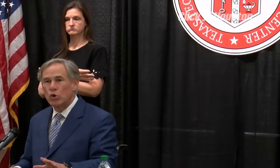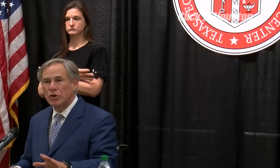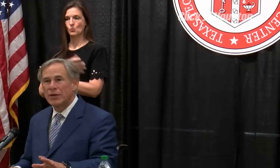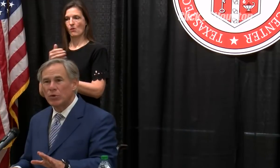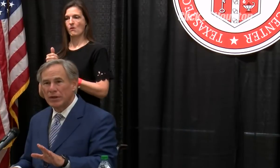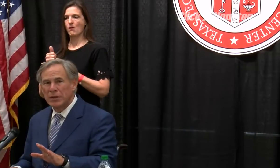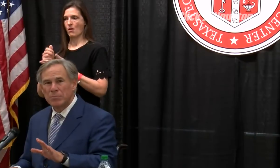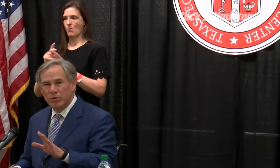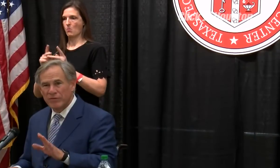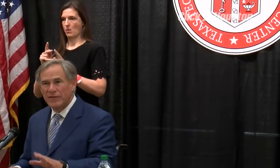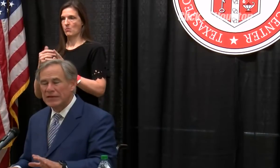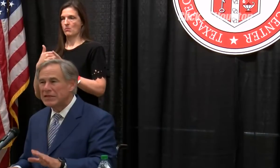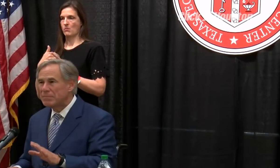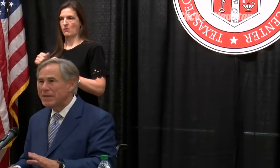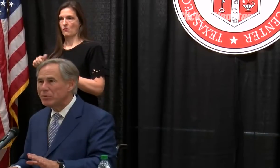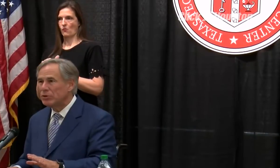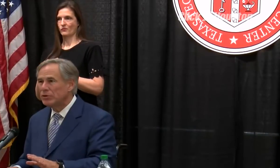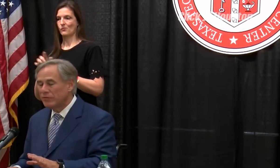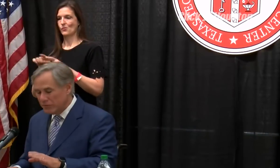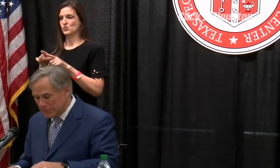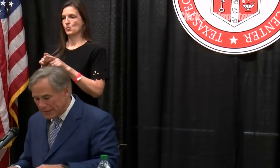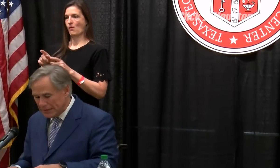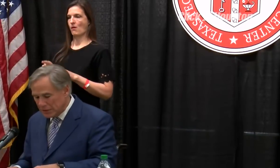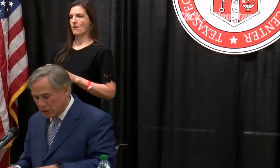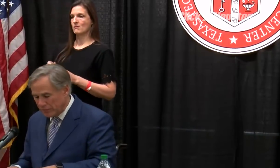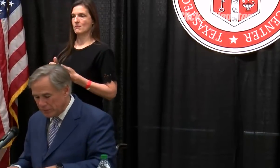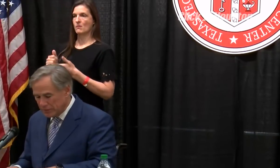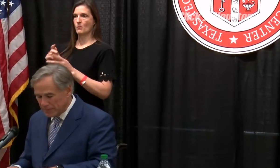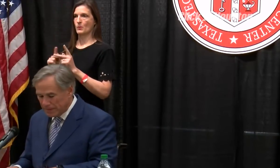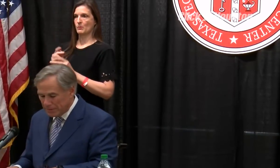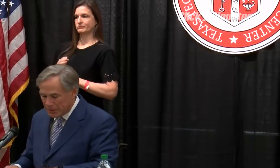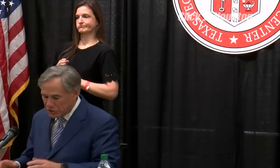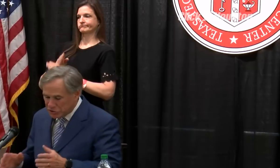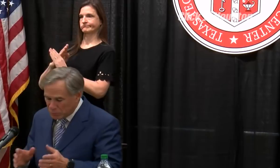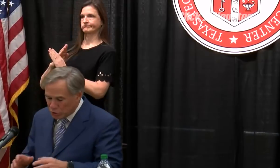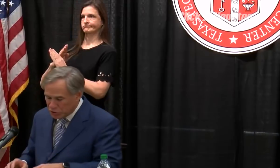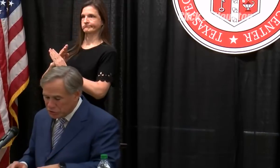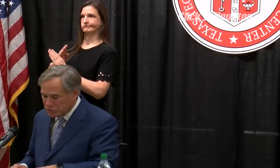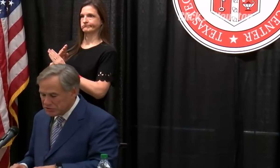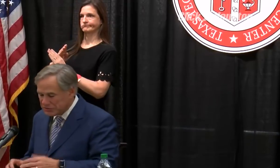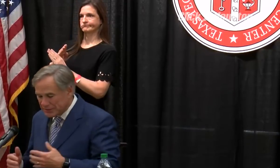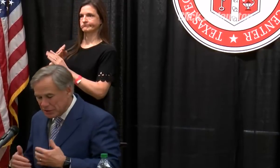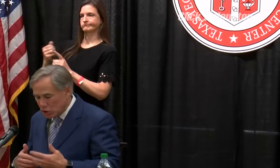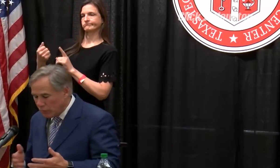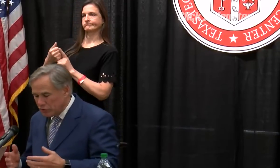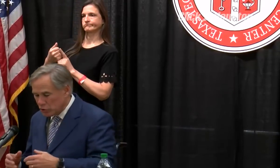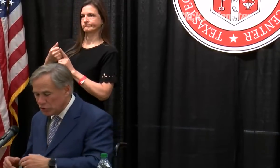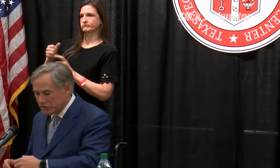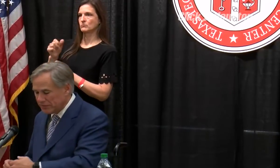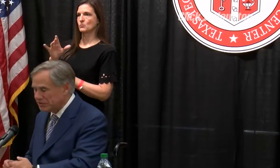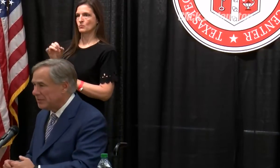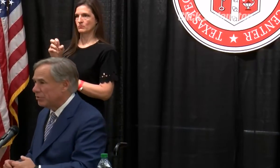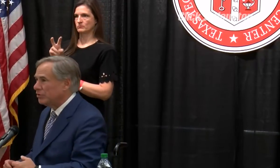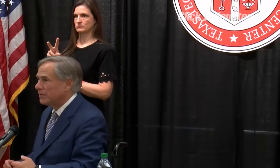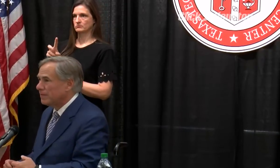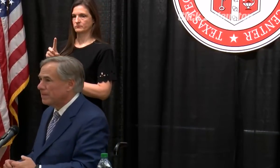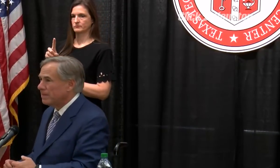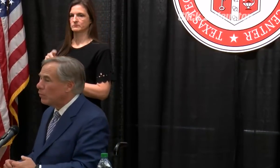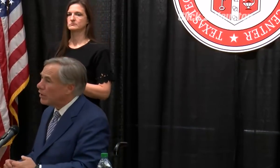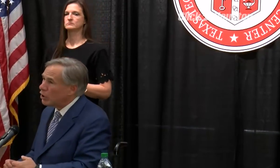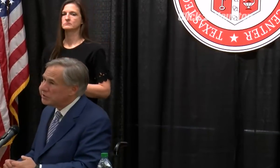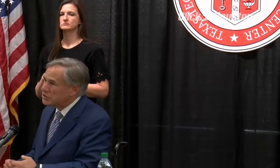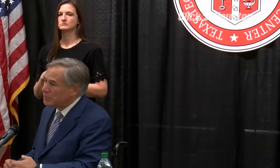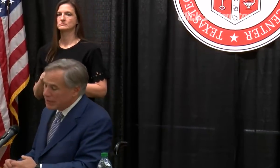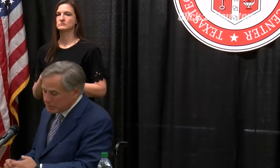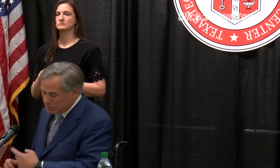and more that will prevent people from getting COVID. Because the more good news is that over the course of December,